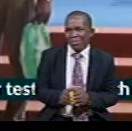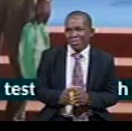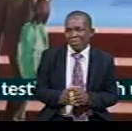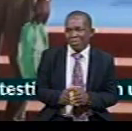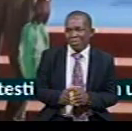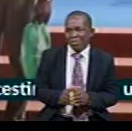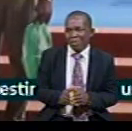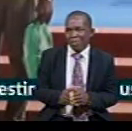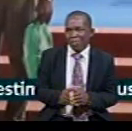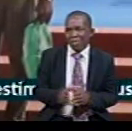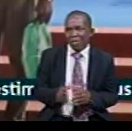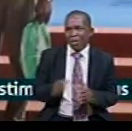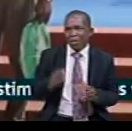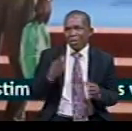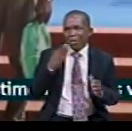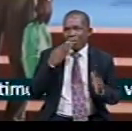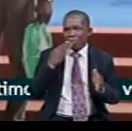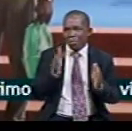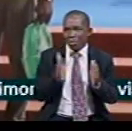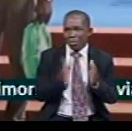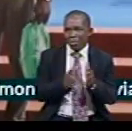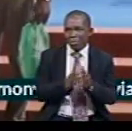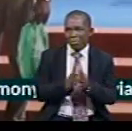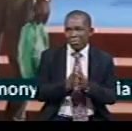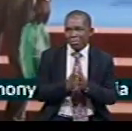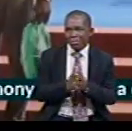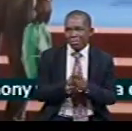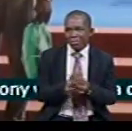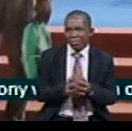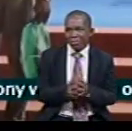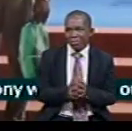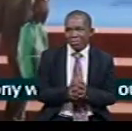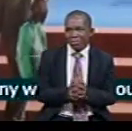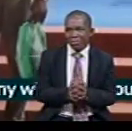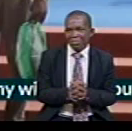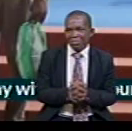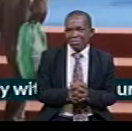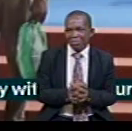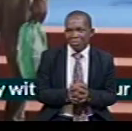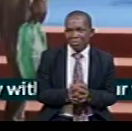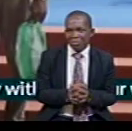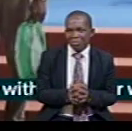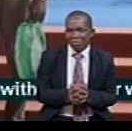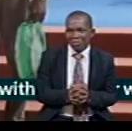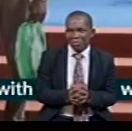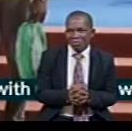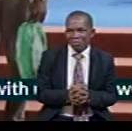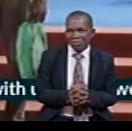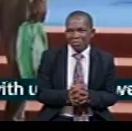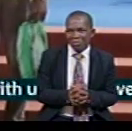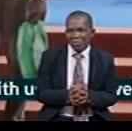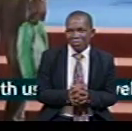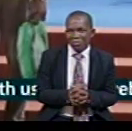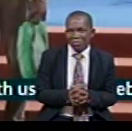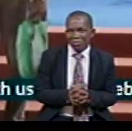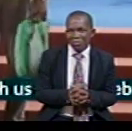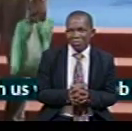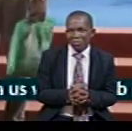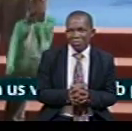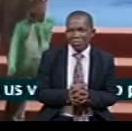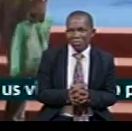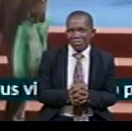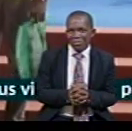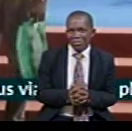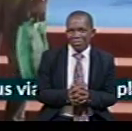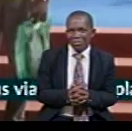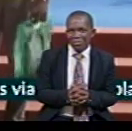Oh, we've done it here. Praise the name of the Lord. Praise the name of the Lord. Mi ho jide wa me gbere va fi ela po do yo